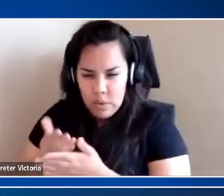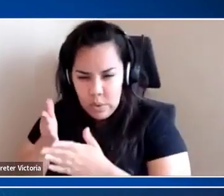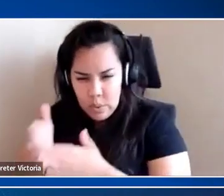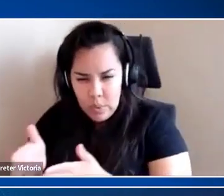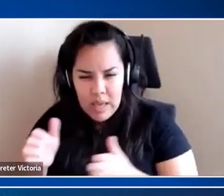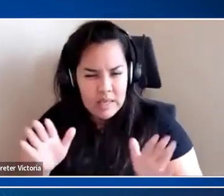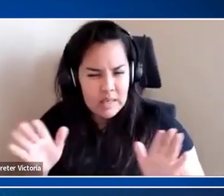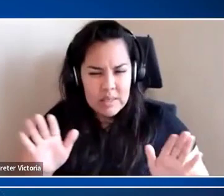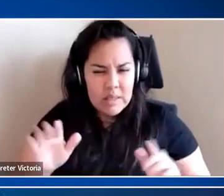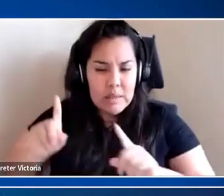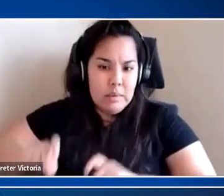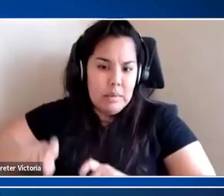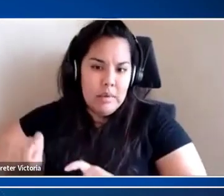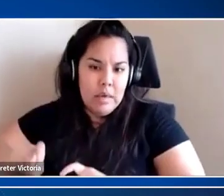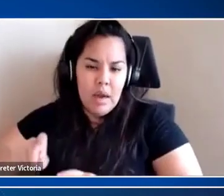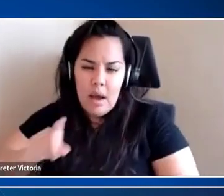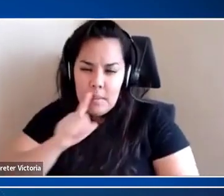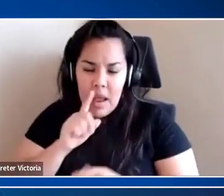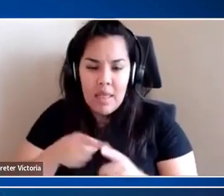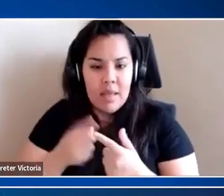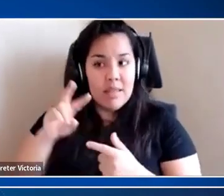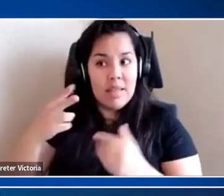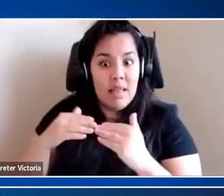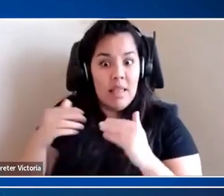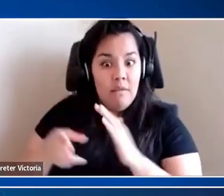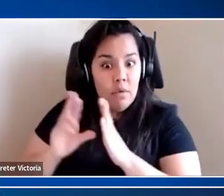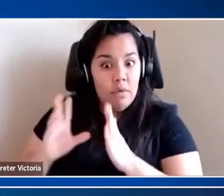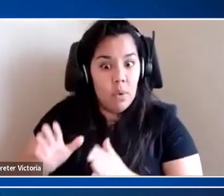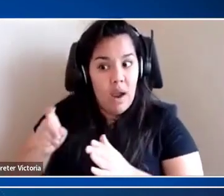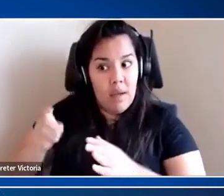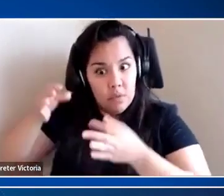of review make funding decisions for those. So it's much easier just to do